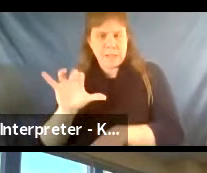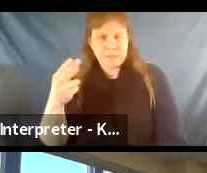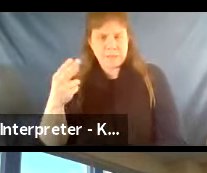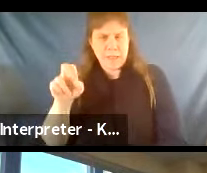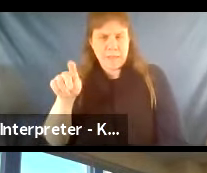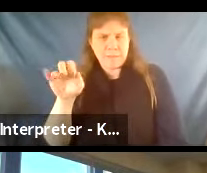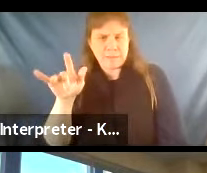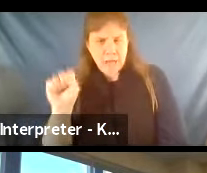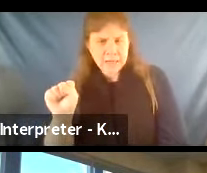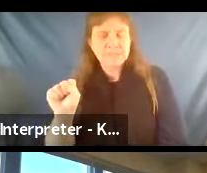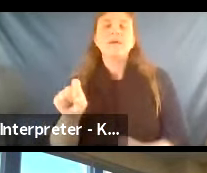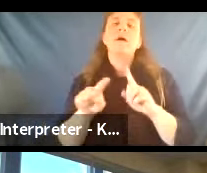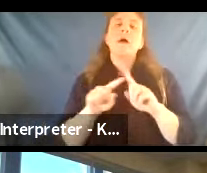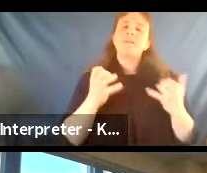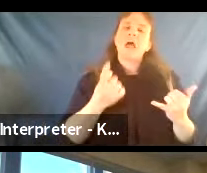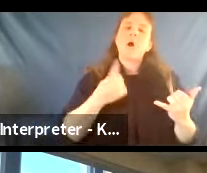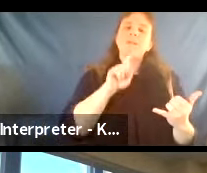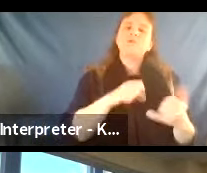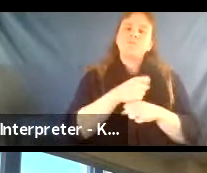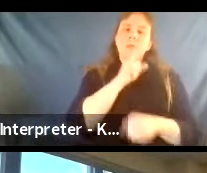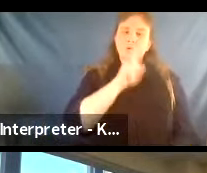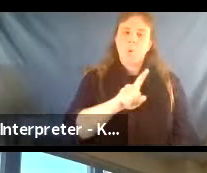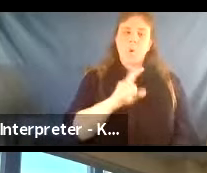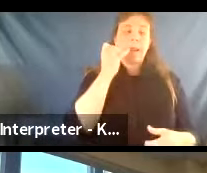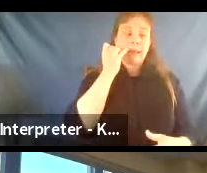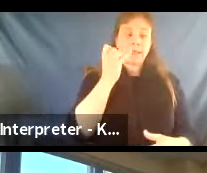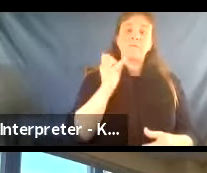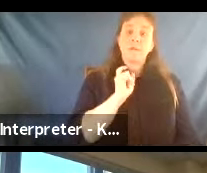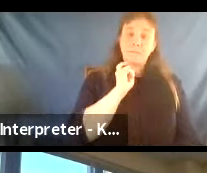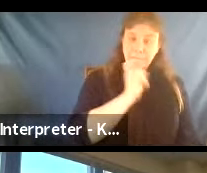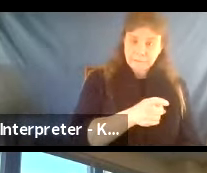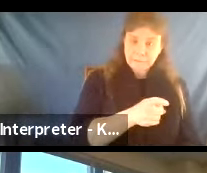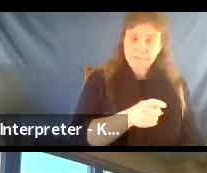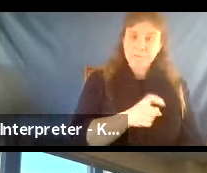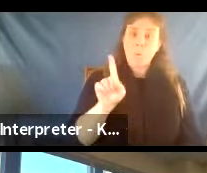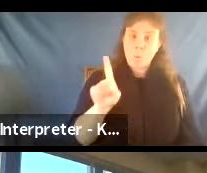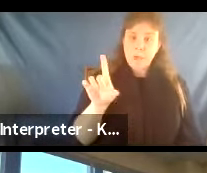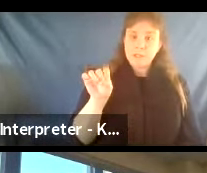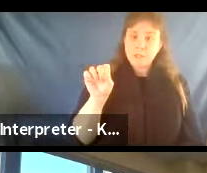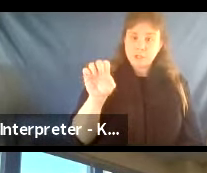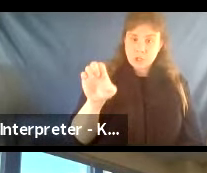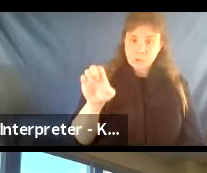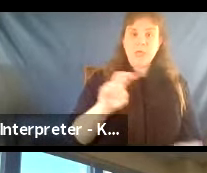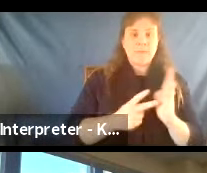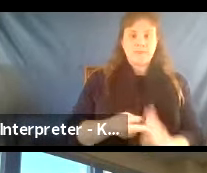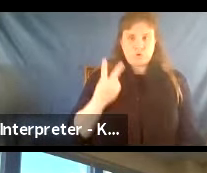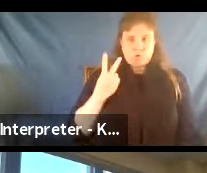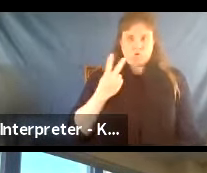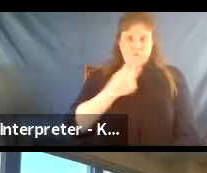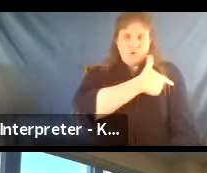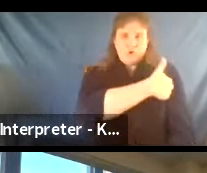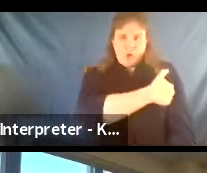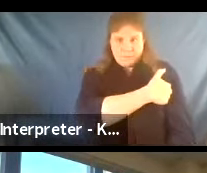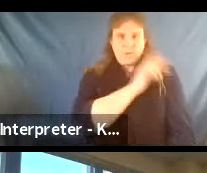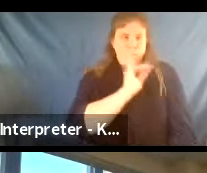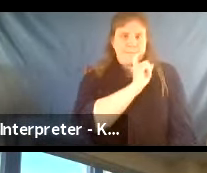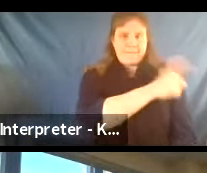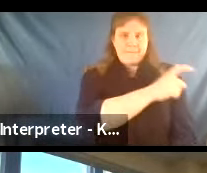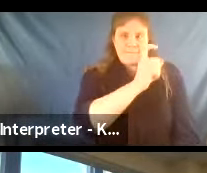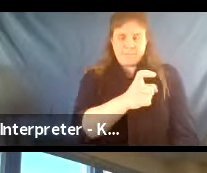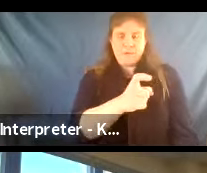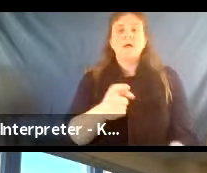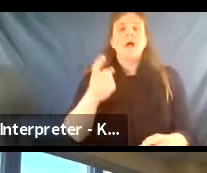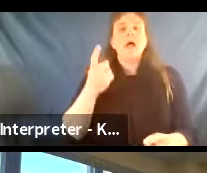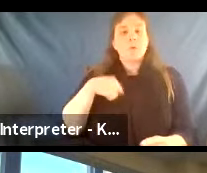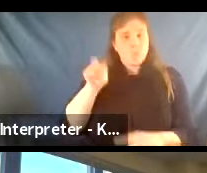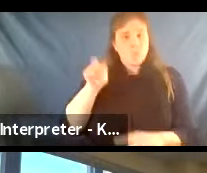into the providers that are giving vaccine. But you do have to keep in mind when we look at total numbers that are out there in the CDC tracker and in the